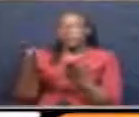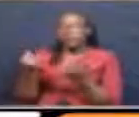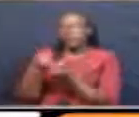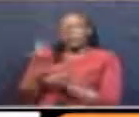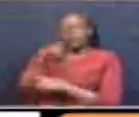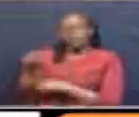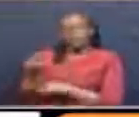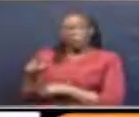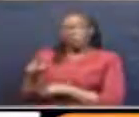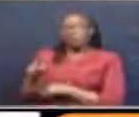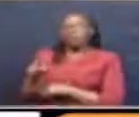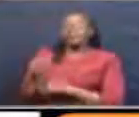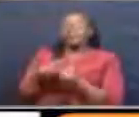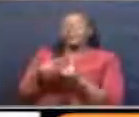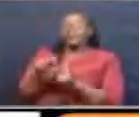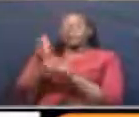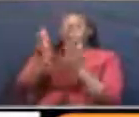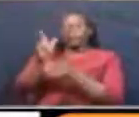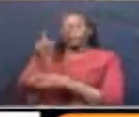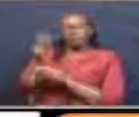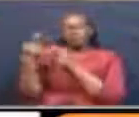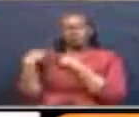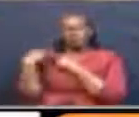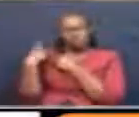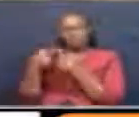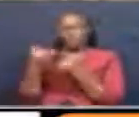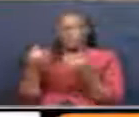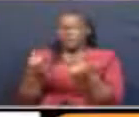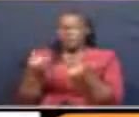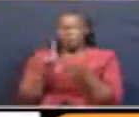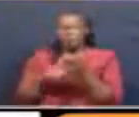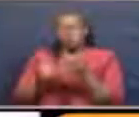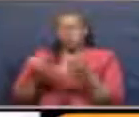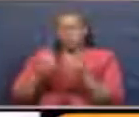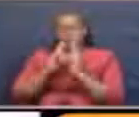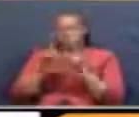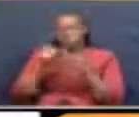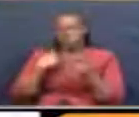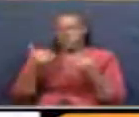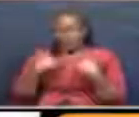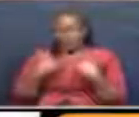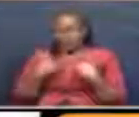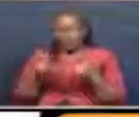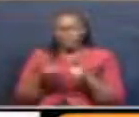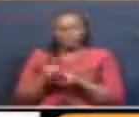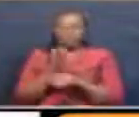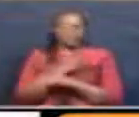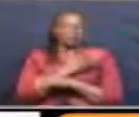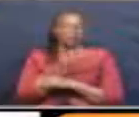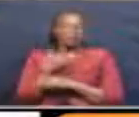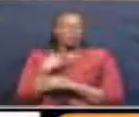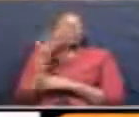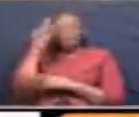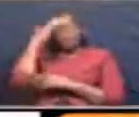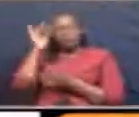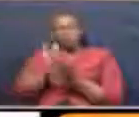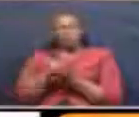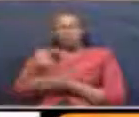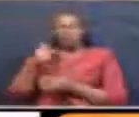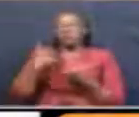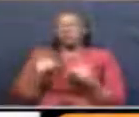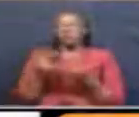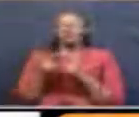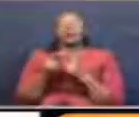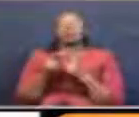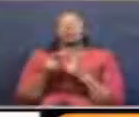Mohammed, someone will take responsibility. Okay. But in the brief that I do have, and also in advance, I know very well that